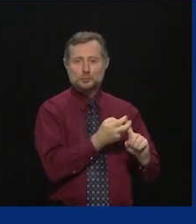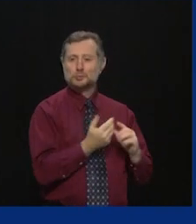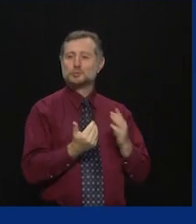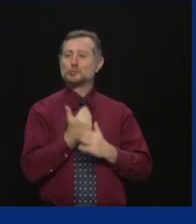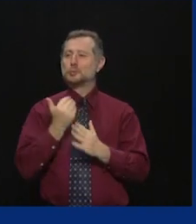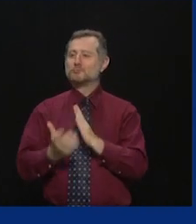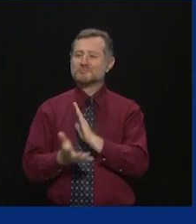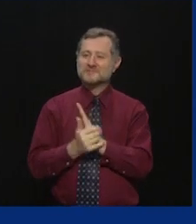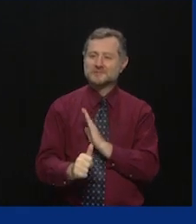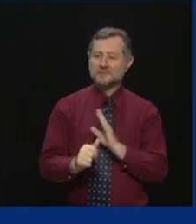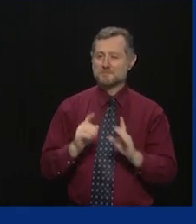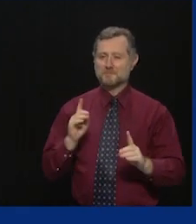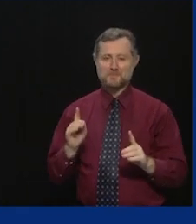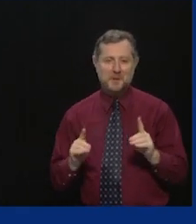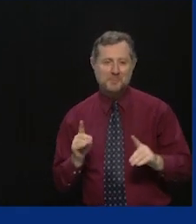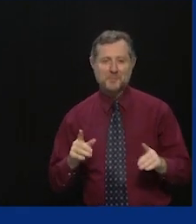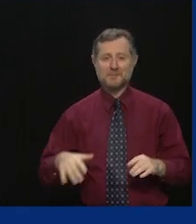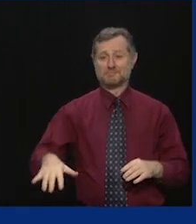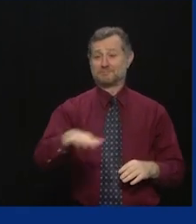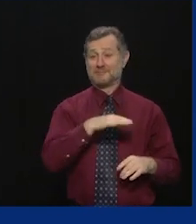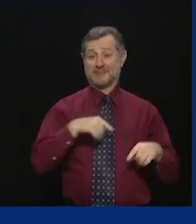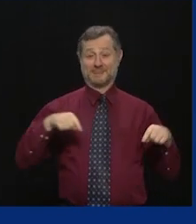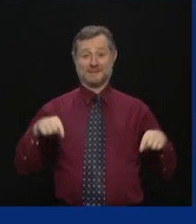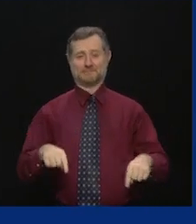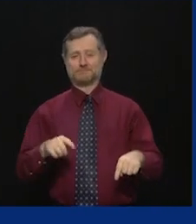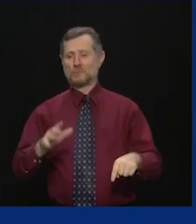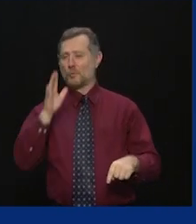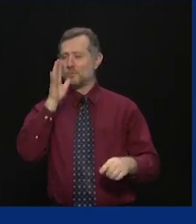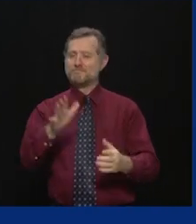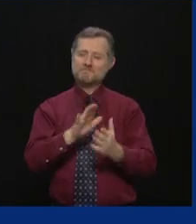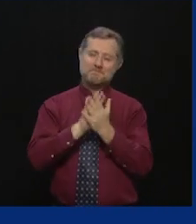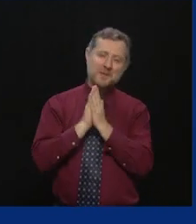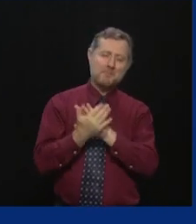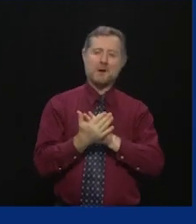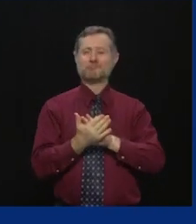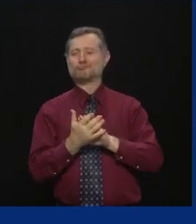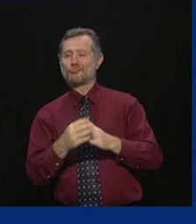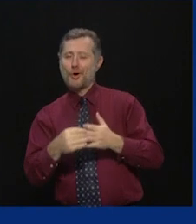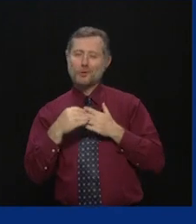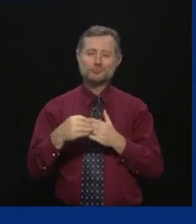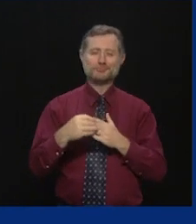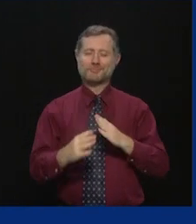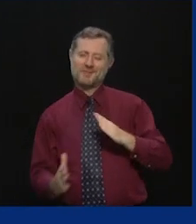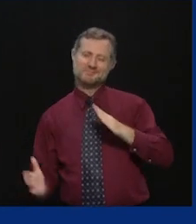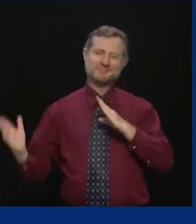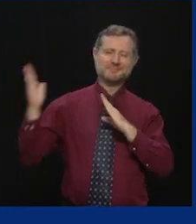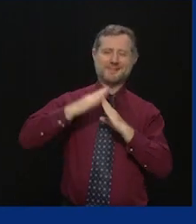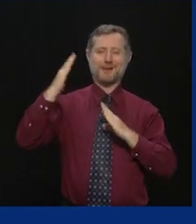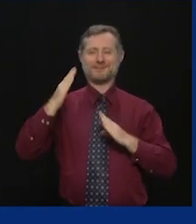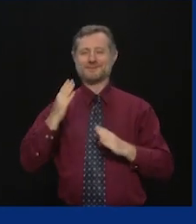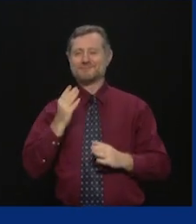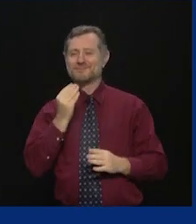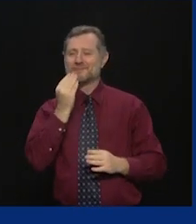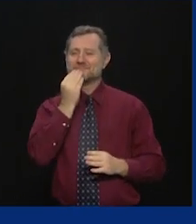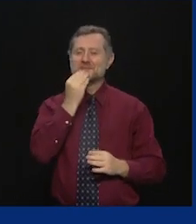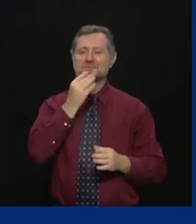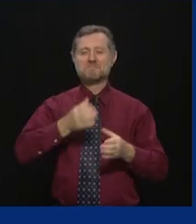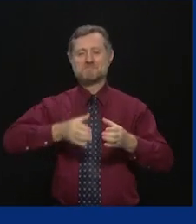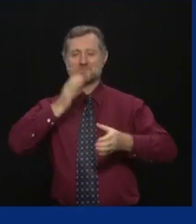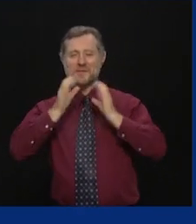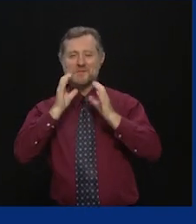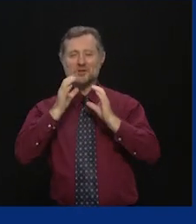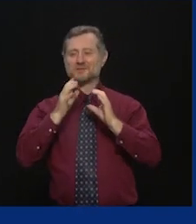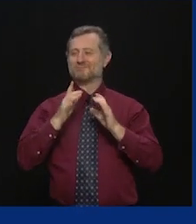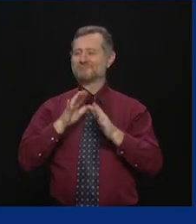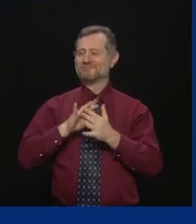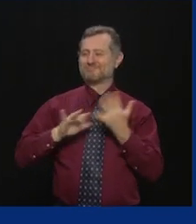hub for cutting-edge leadership in food and beverage manufacturing and brings new vibrancy to the heart of downtown.